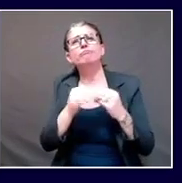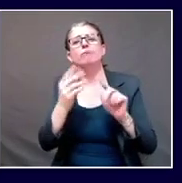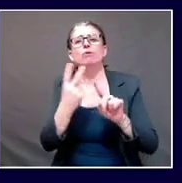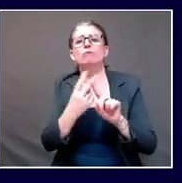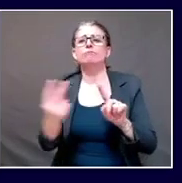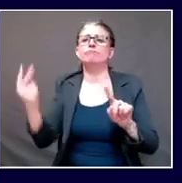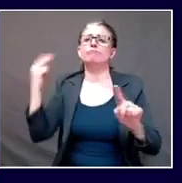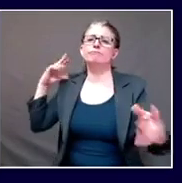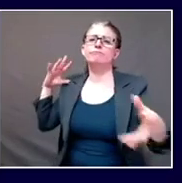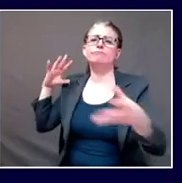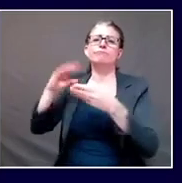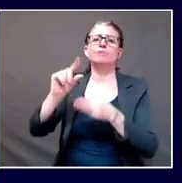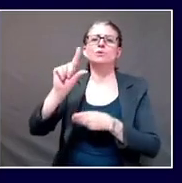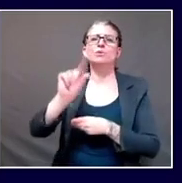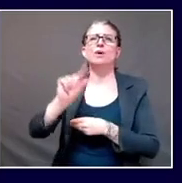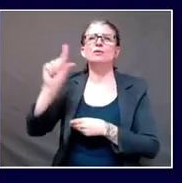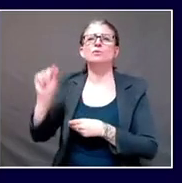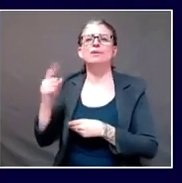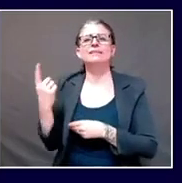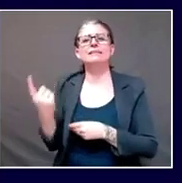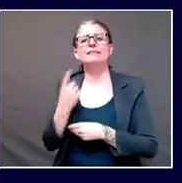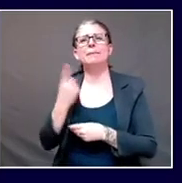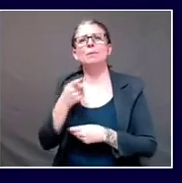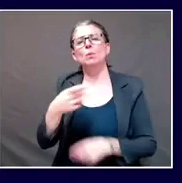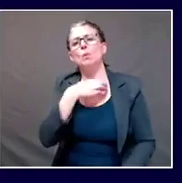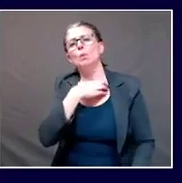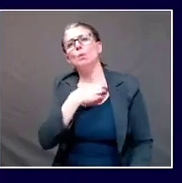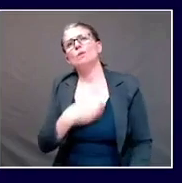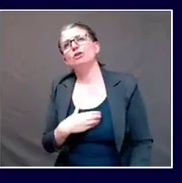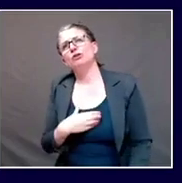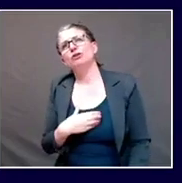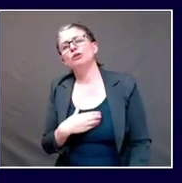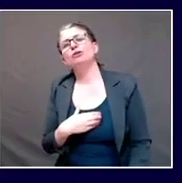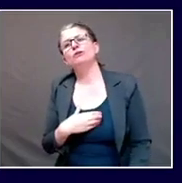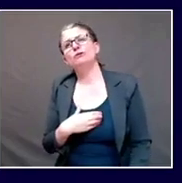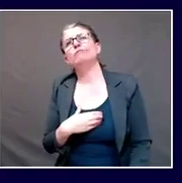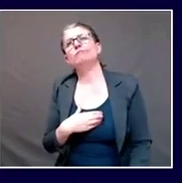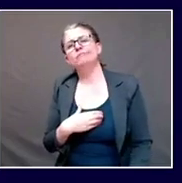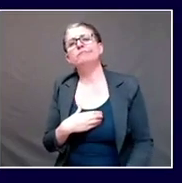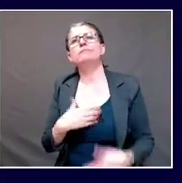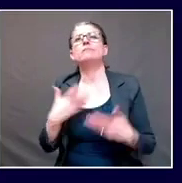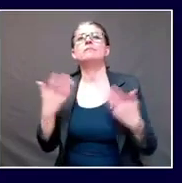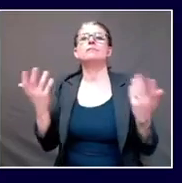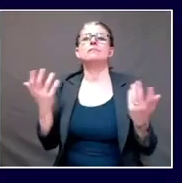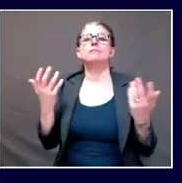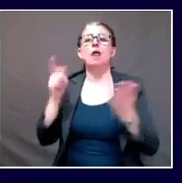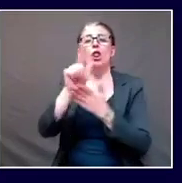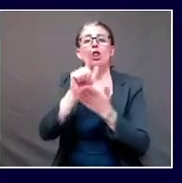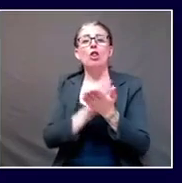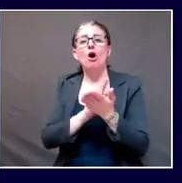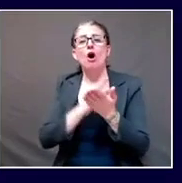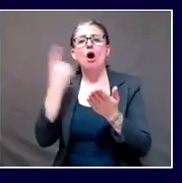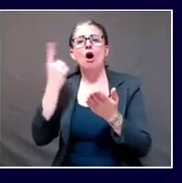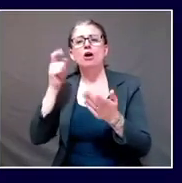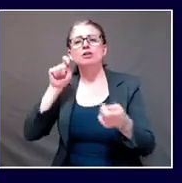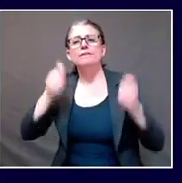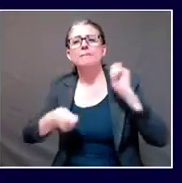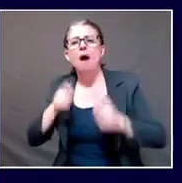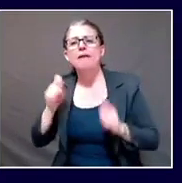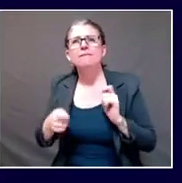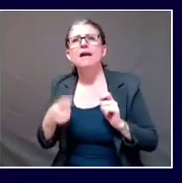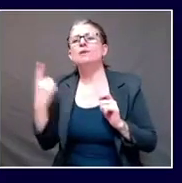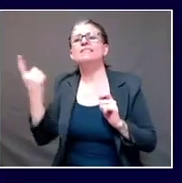policy that you think maybe was a bright spot when it comes to 2020. I think I heard you ask about any bright spot